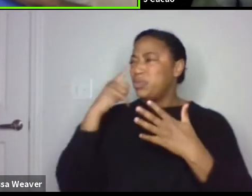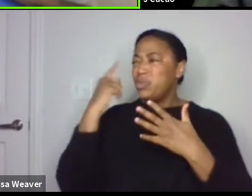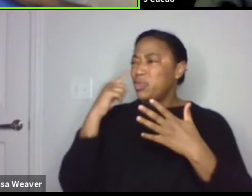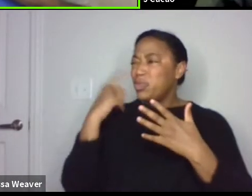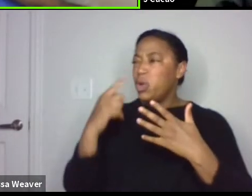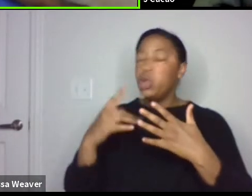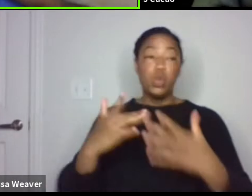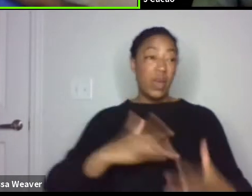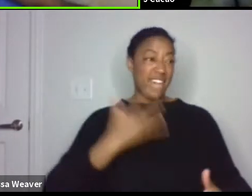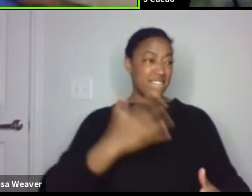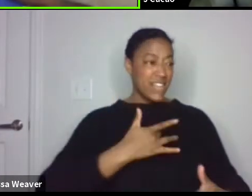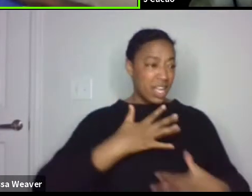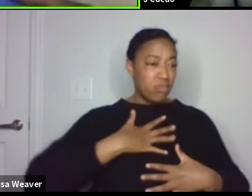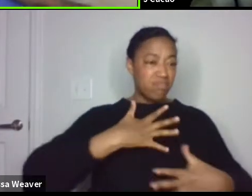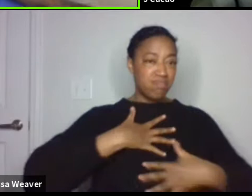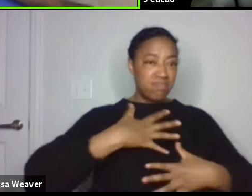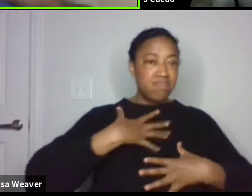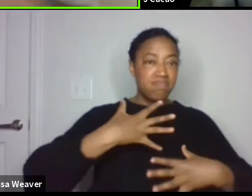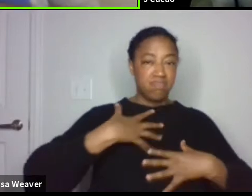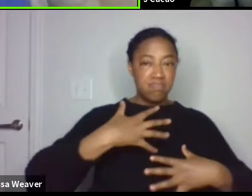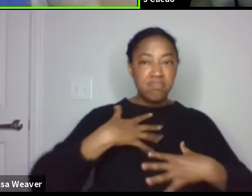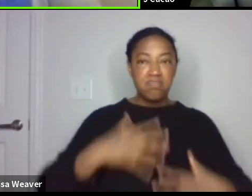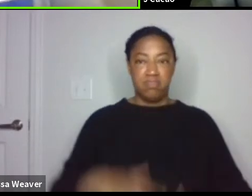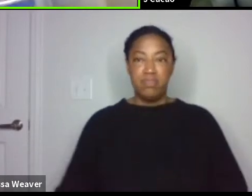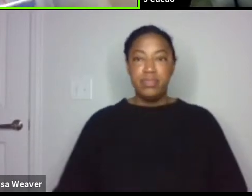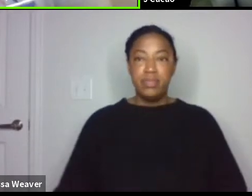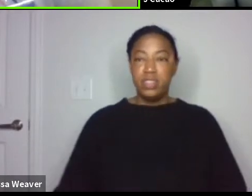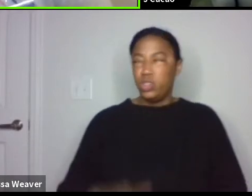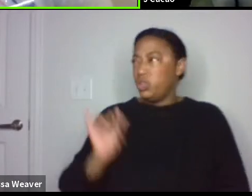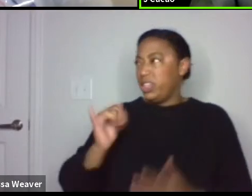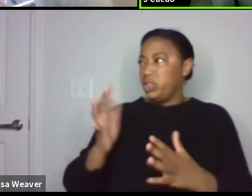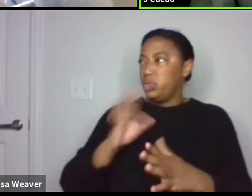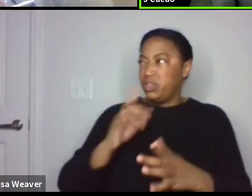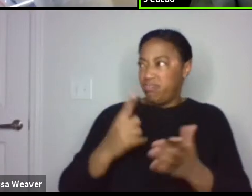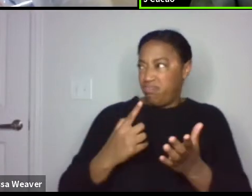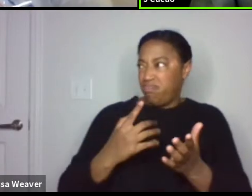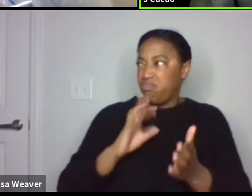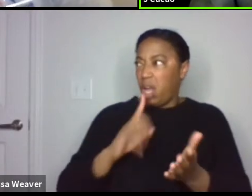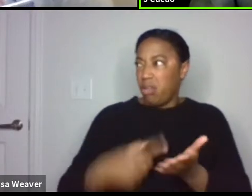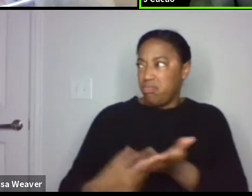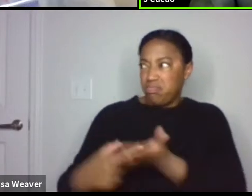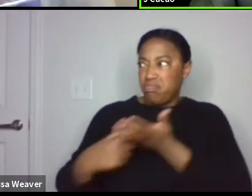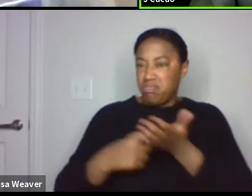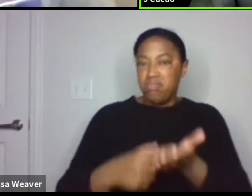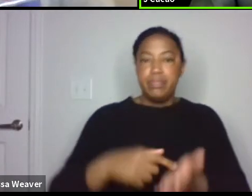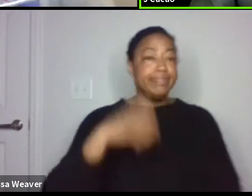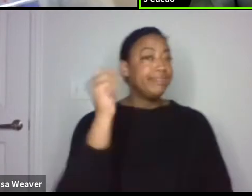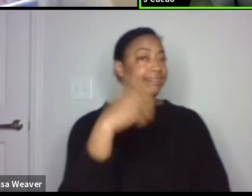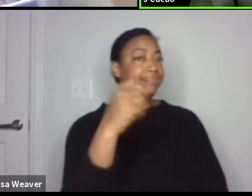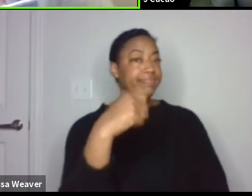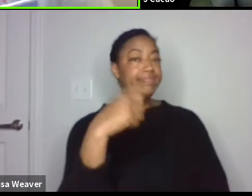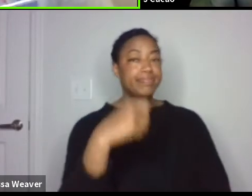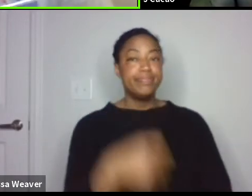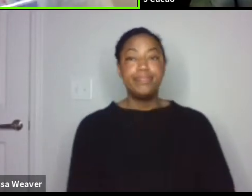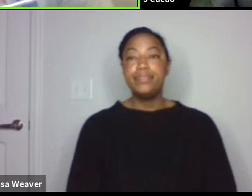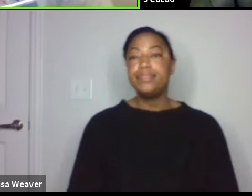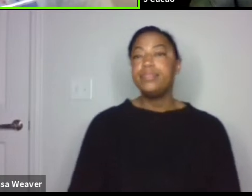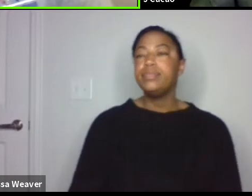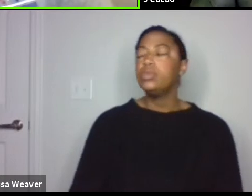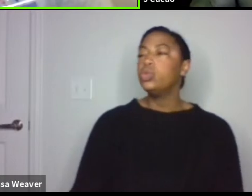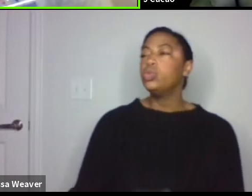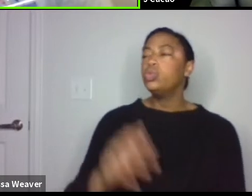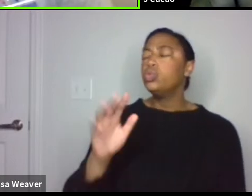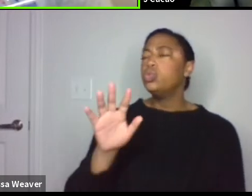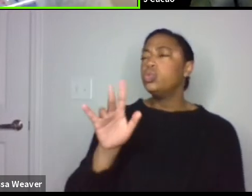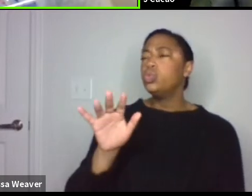the beats. And I was like, Mm-hmm. So that's kind of what you talking about. I was thinking Mm-hmm. about that. Yep. So I was saying, so